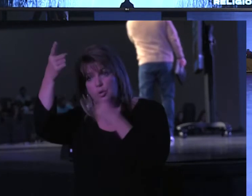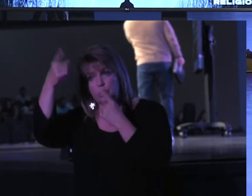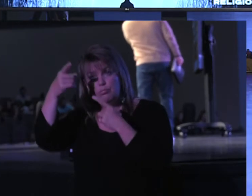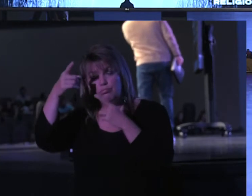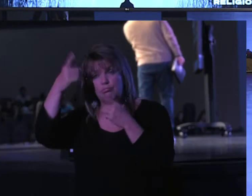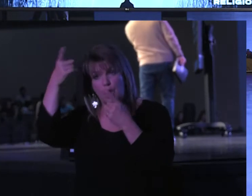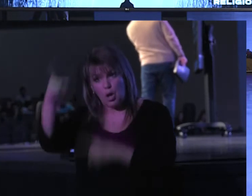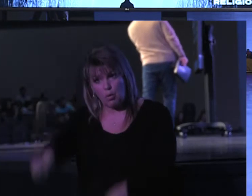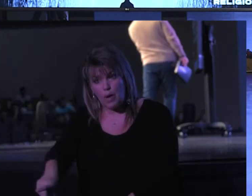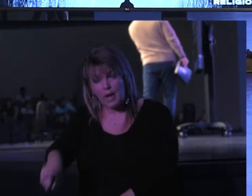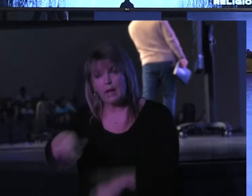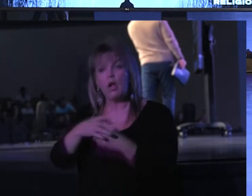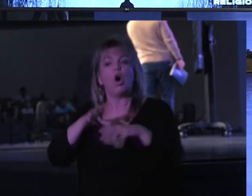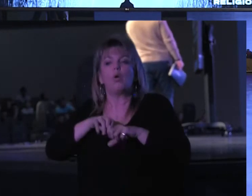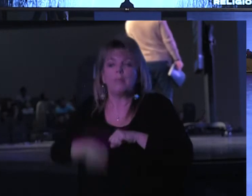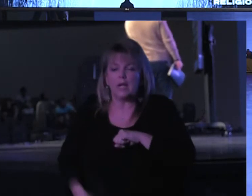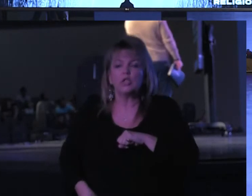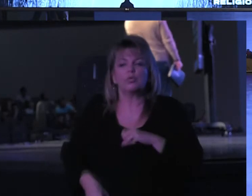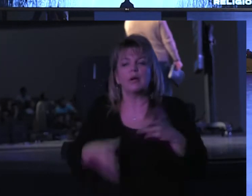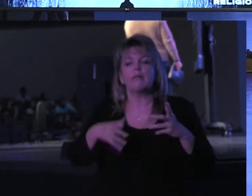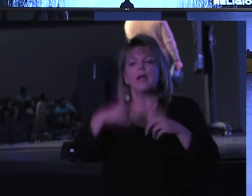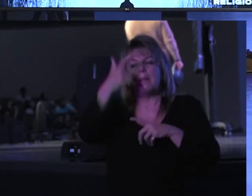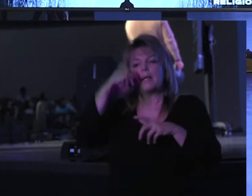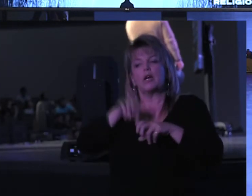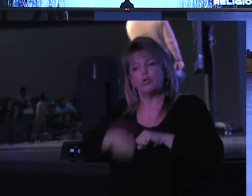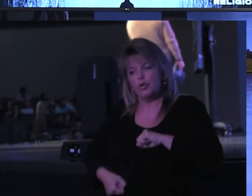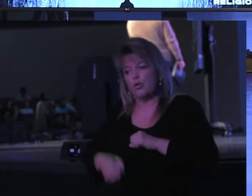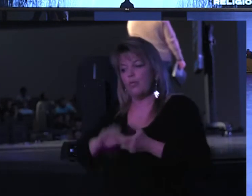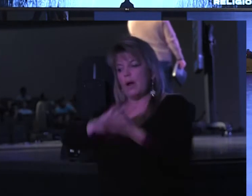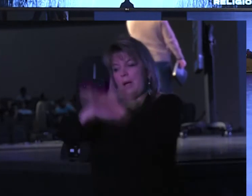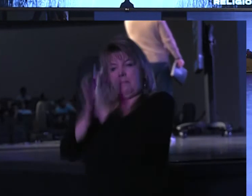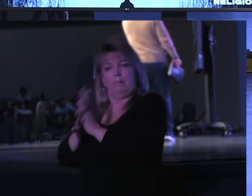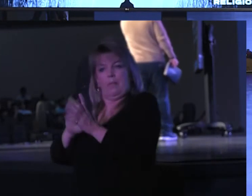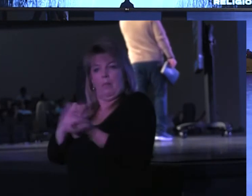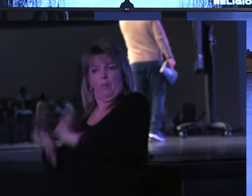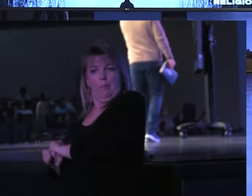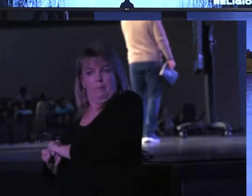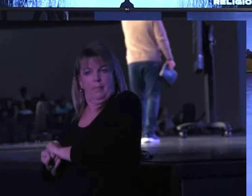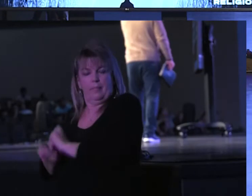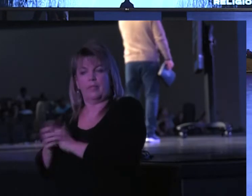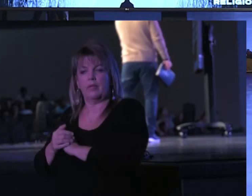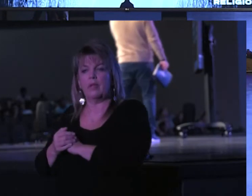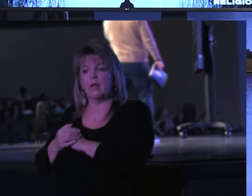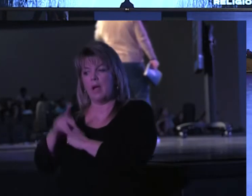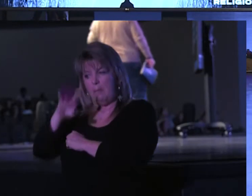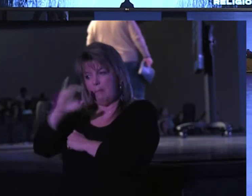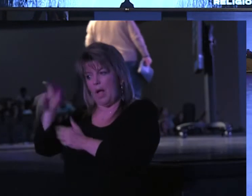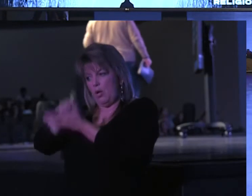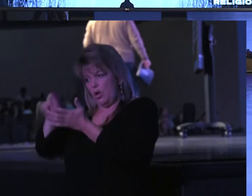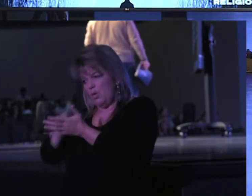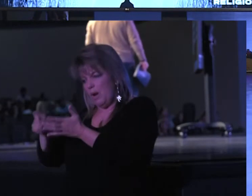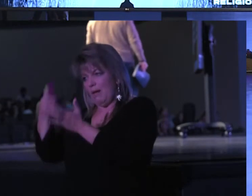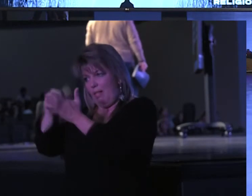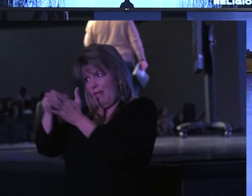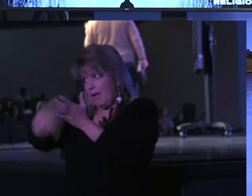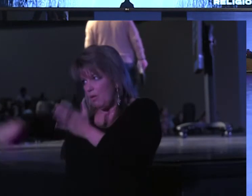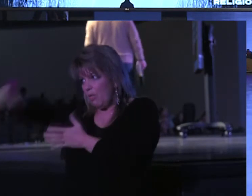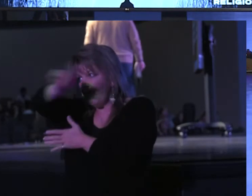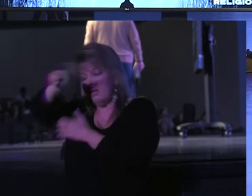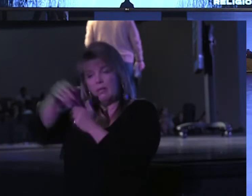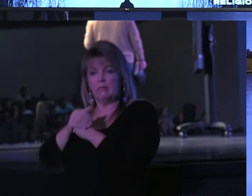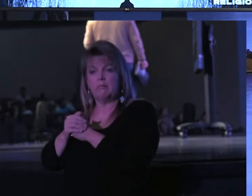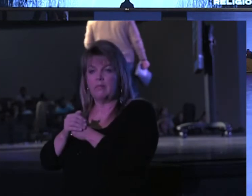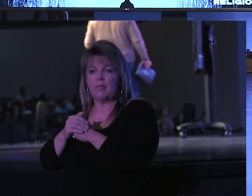grieved, but because you were grieved into repenting. Paul had written a hard letter to these believers because they were wrong in an area,